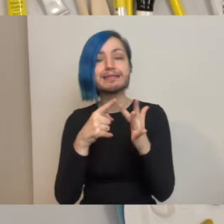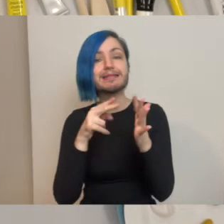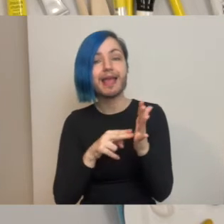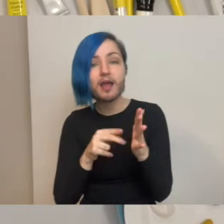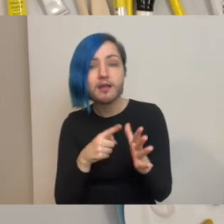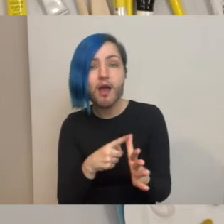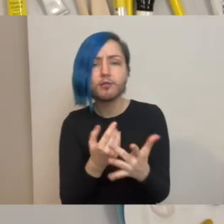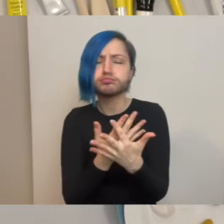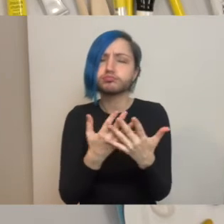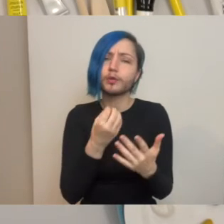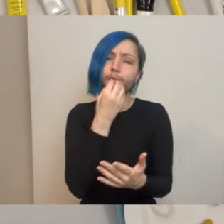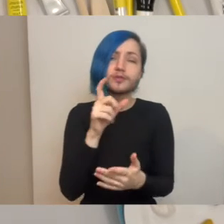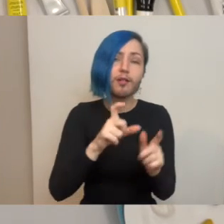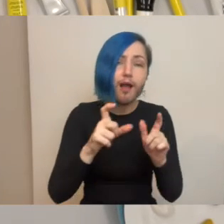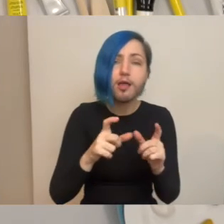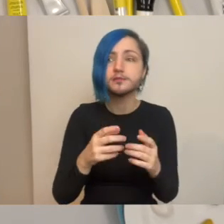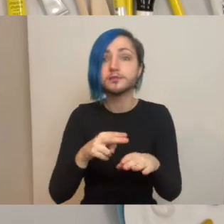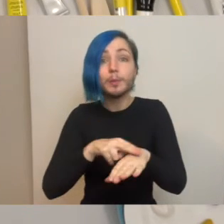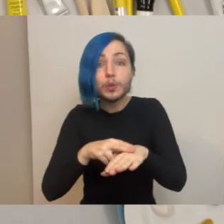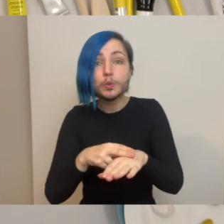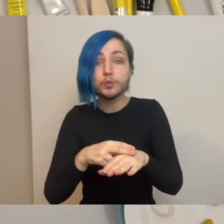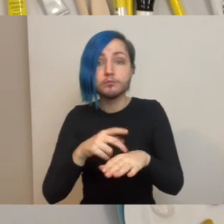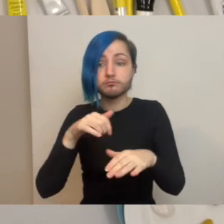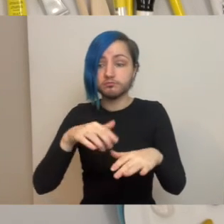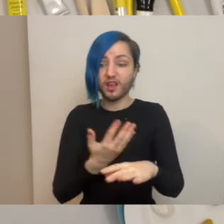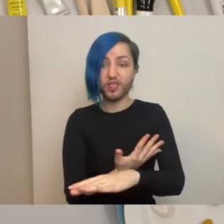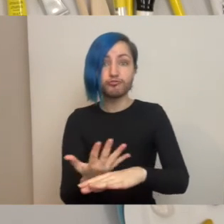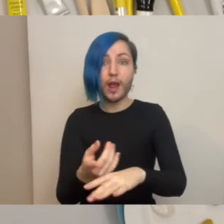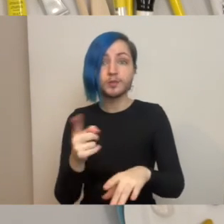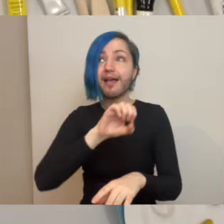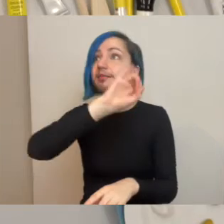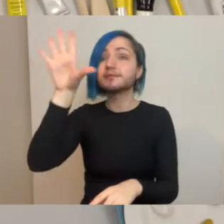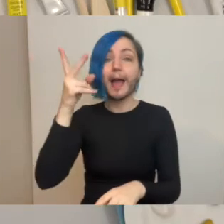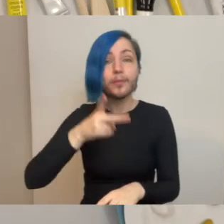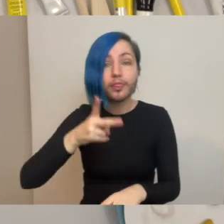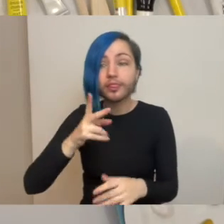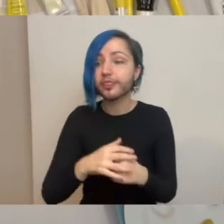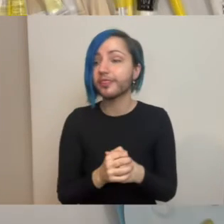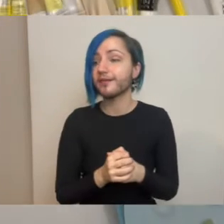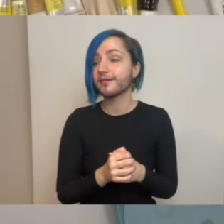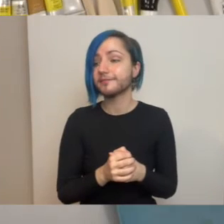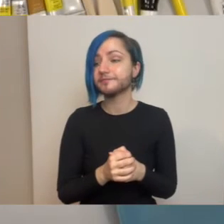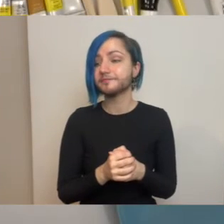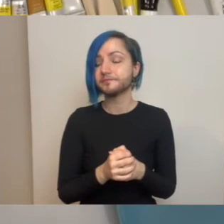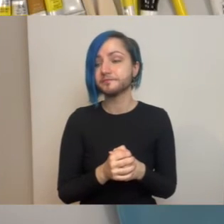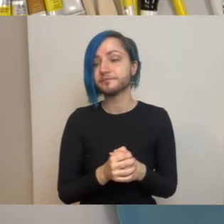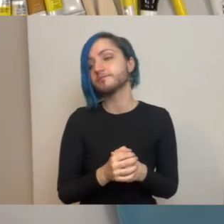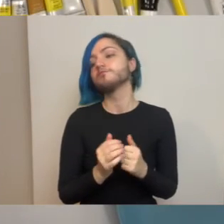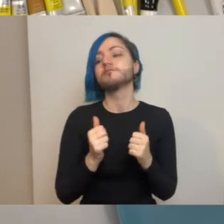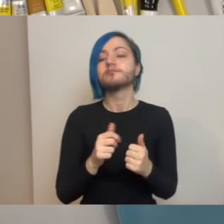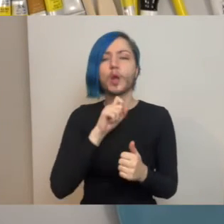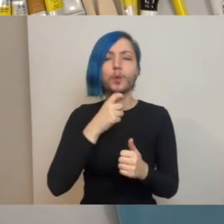of beautiful colours, blue in the earth as there is in the sky. So we're going to make